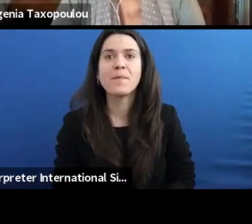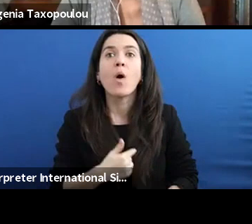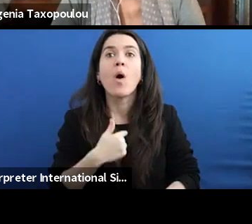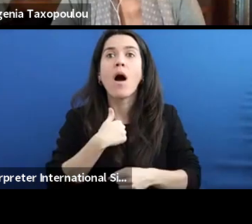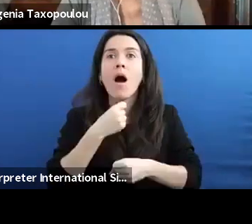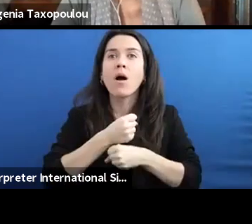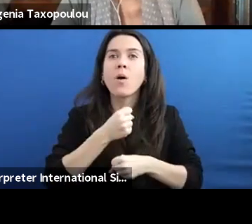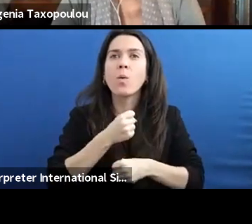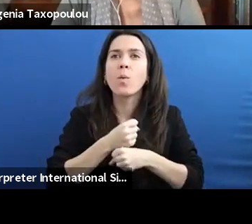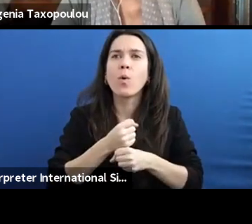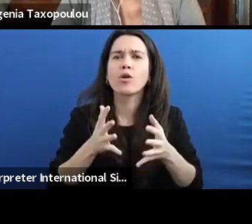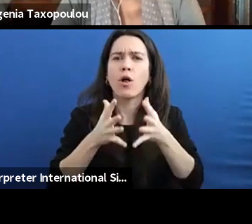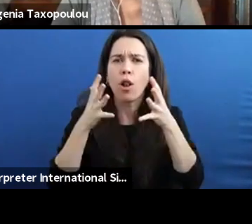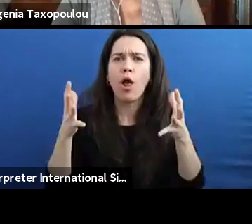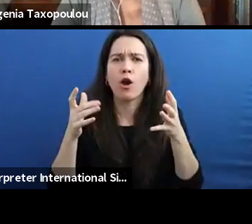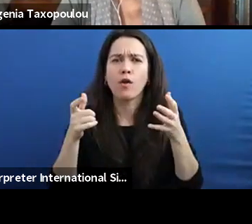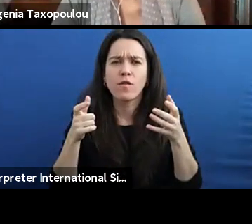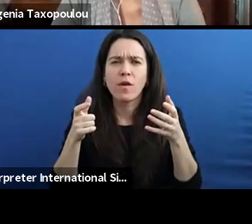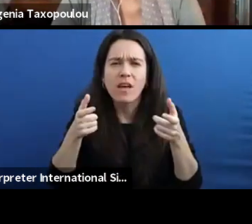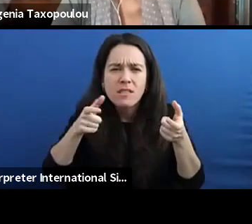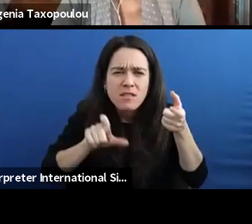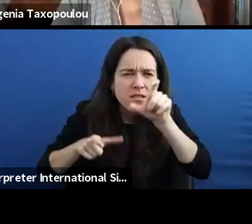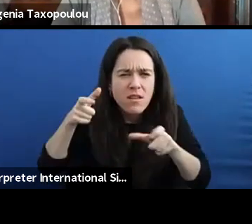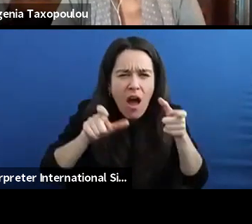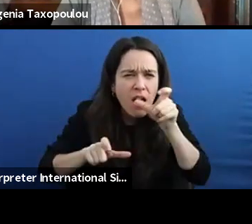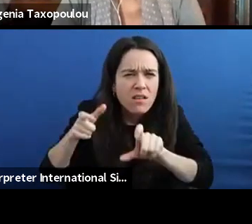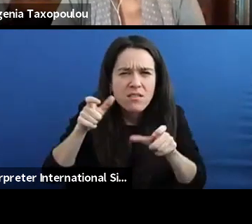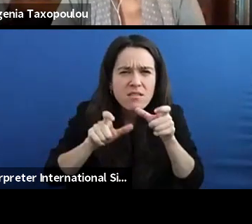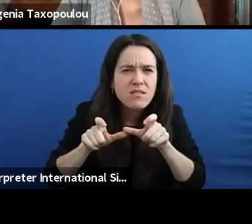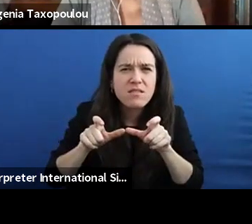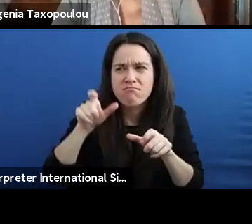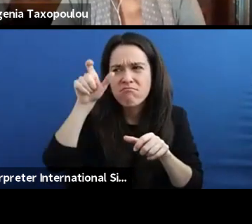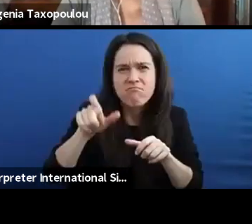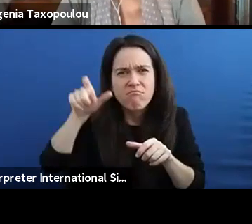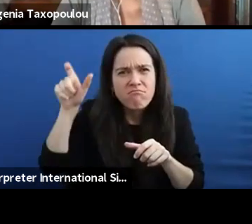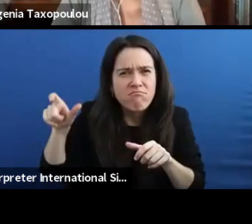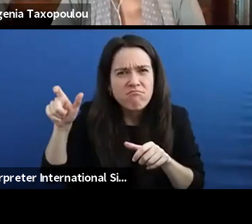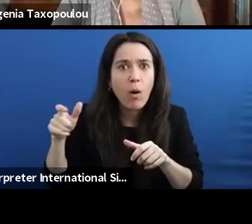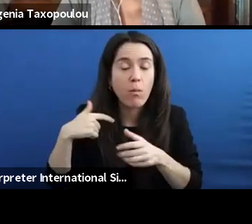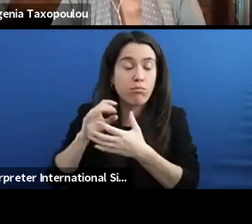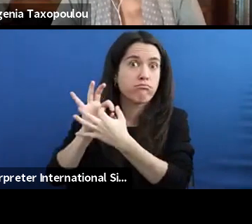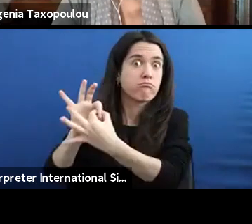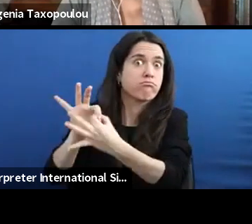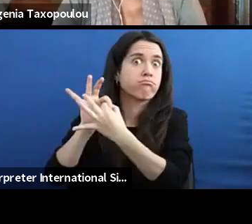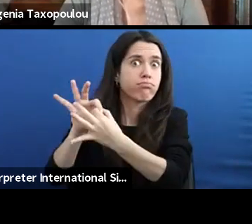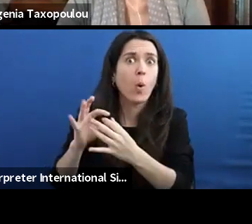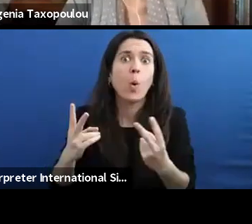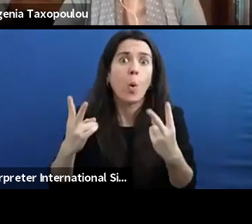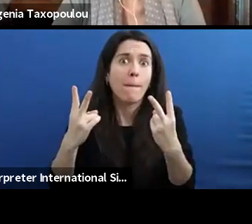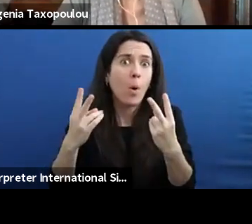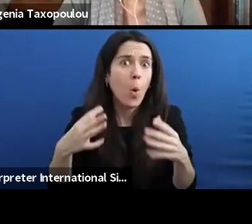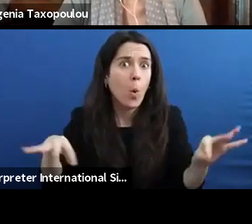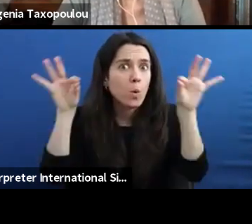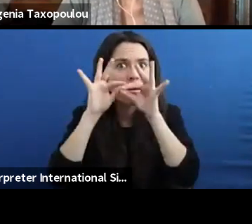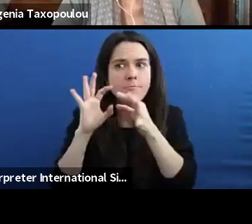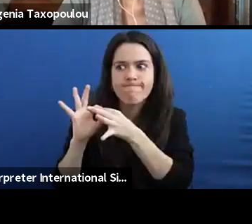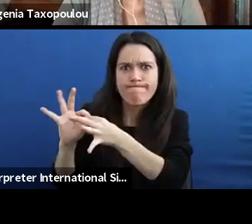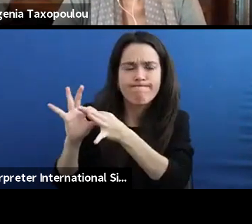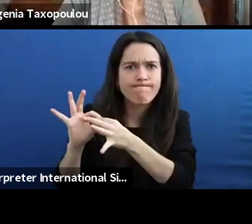with scientists, for example, since 10 years. That's very important, I think, to collaborate with the science.